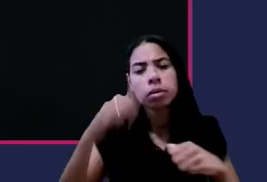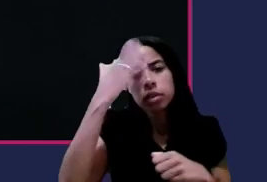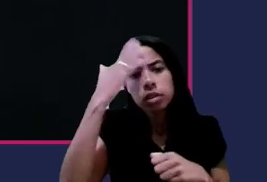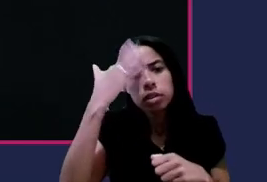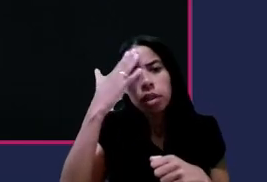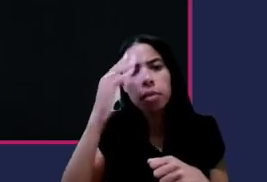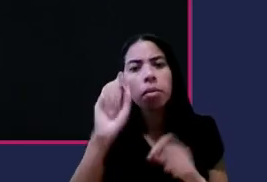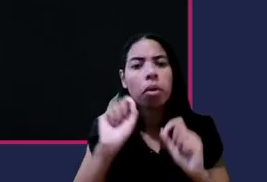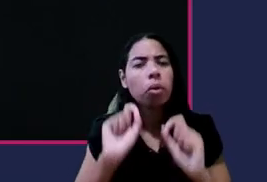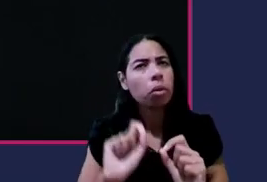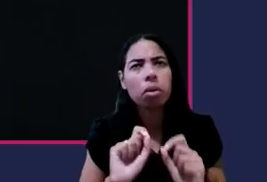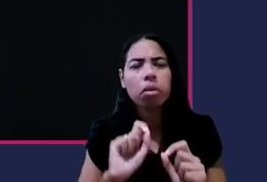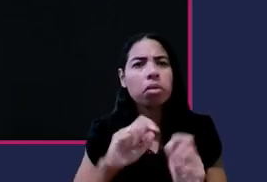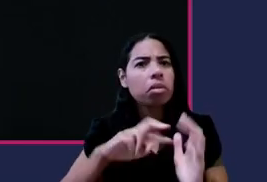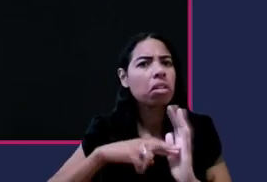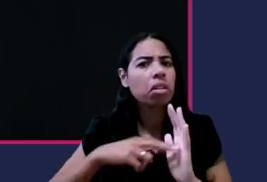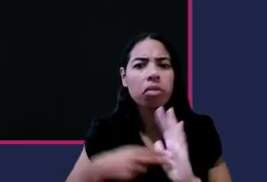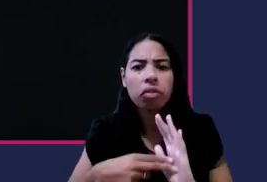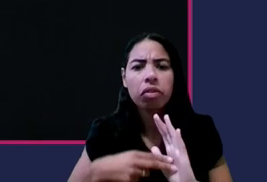have